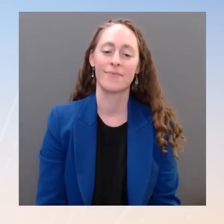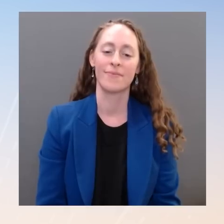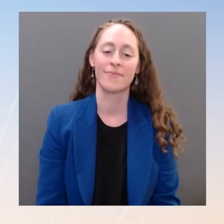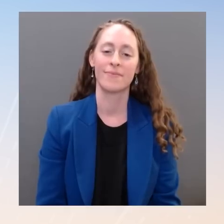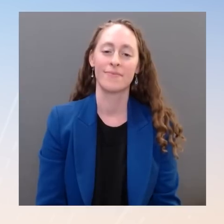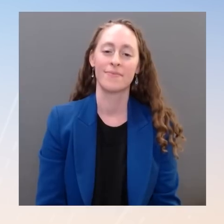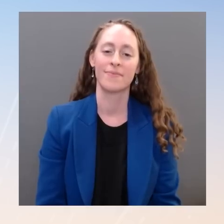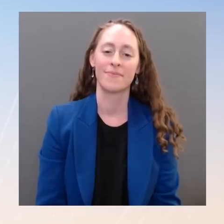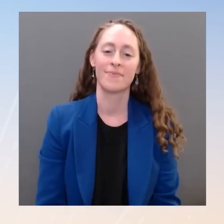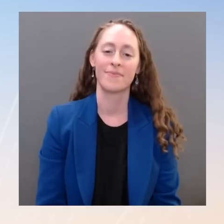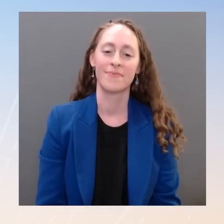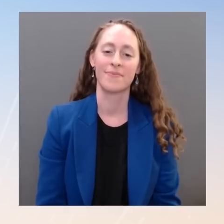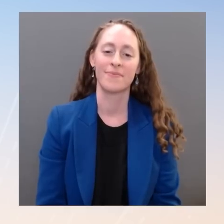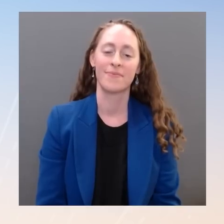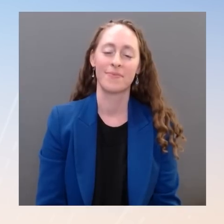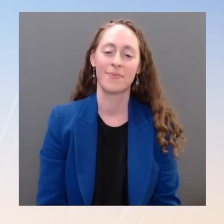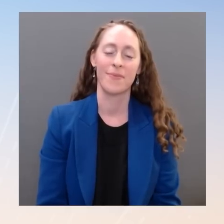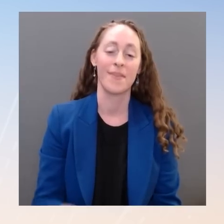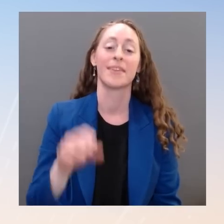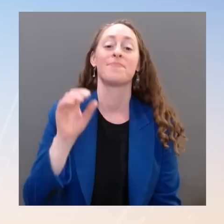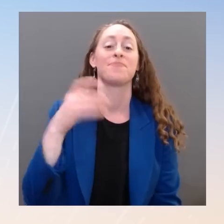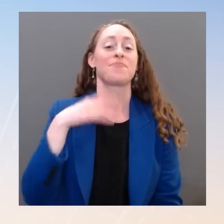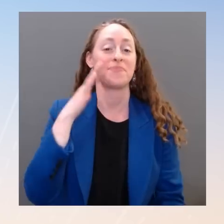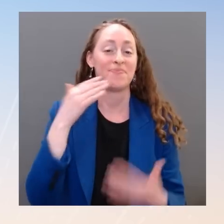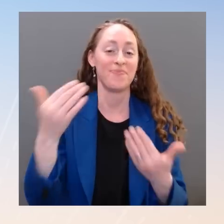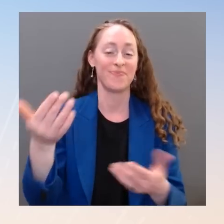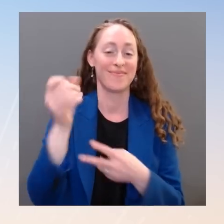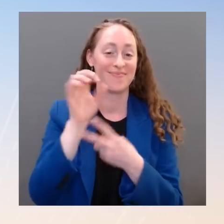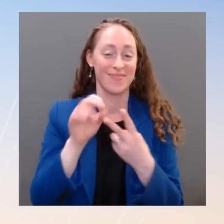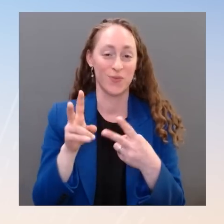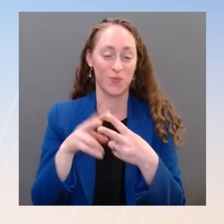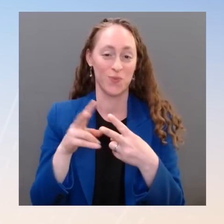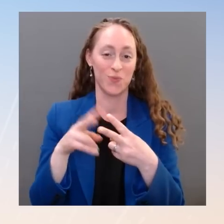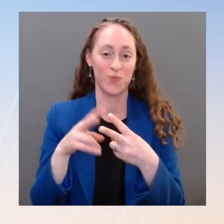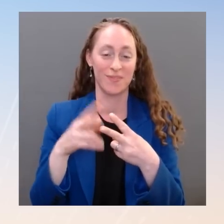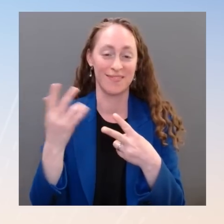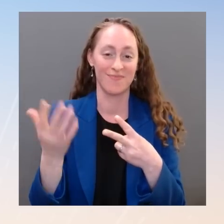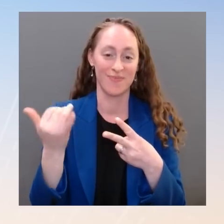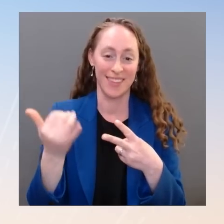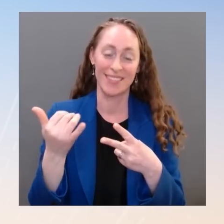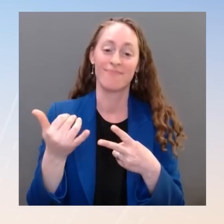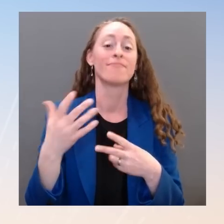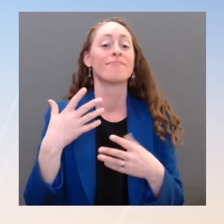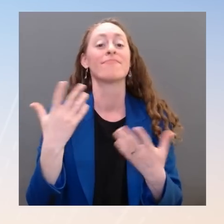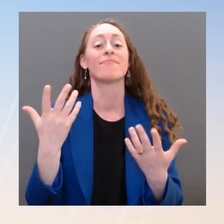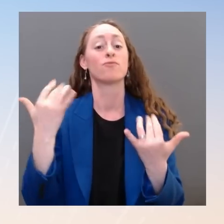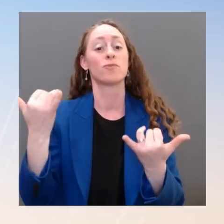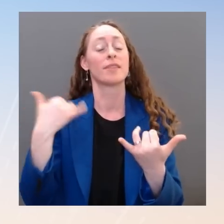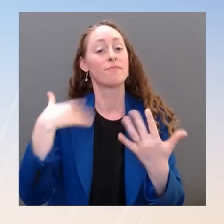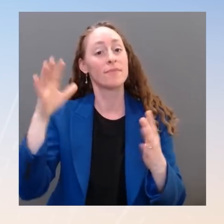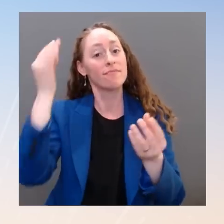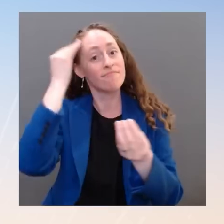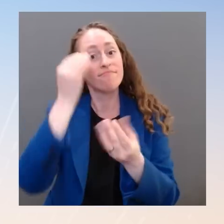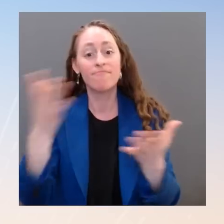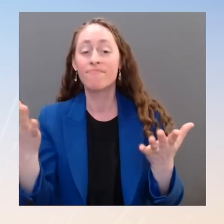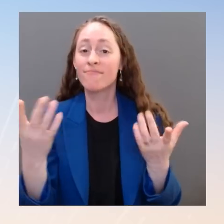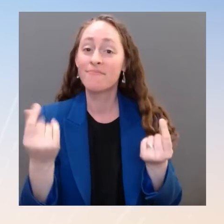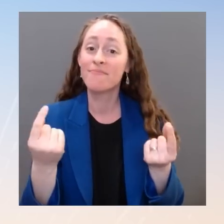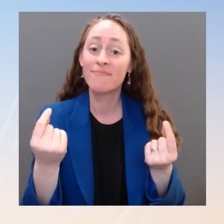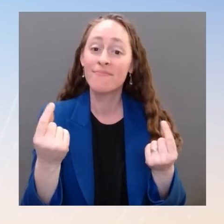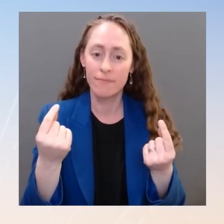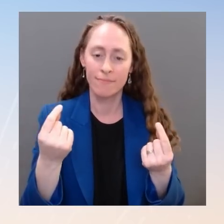two items for all of you at the top. Today we released a report highlighting the historic small business boom under the Biden-Harris